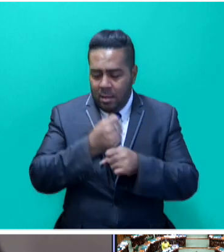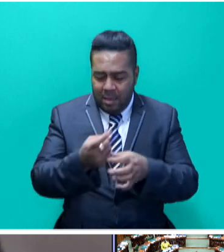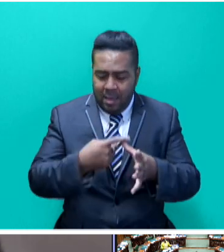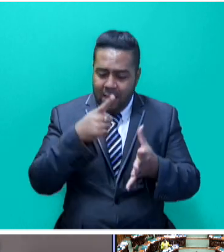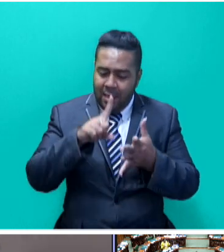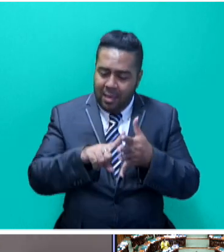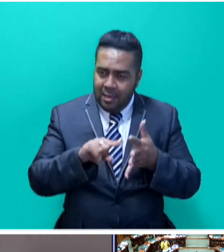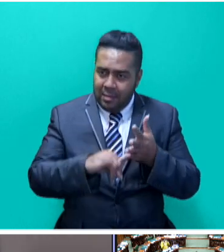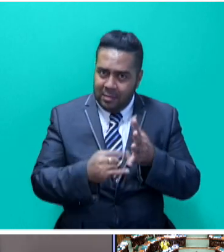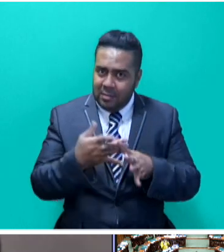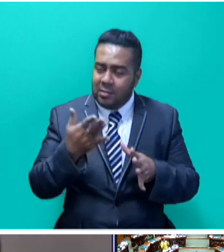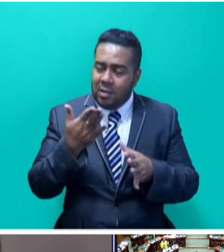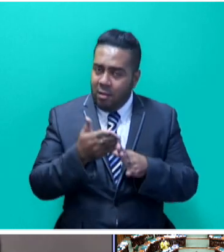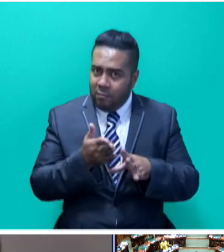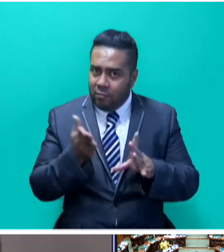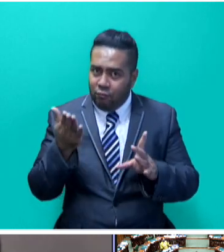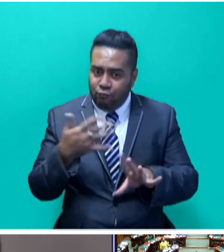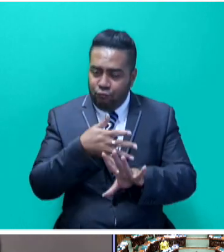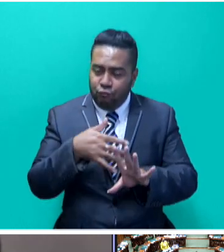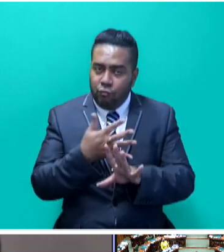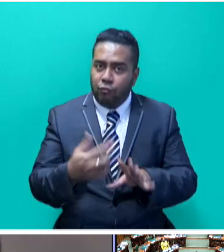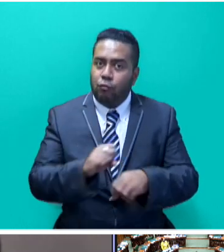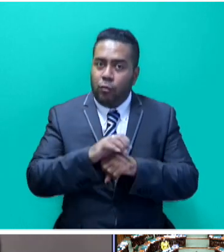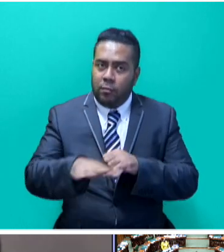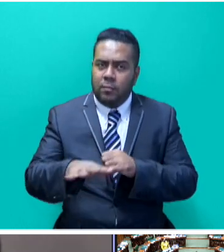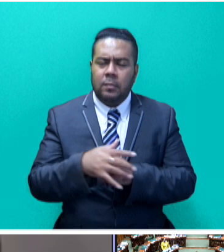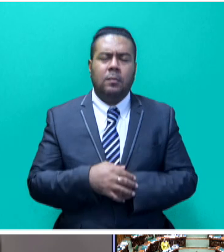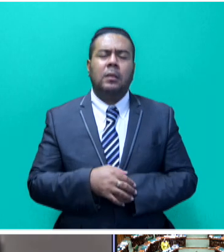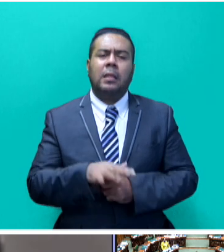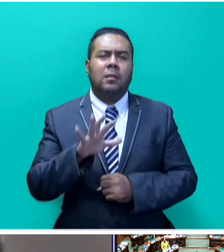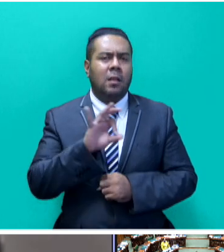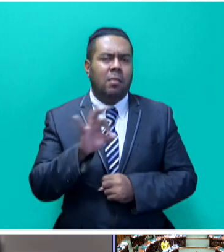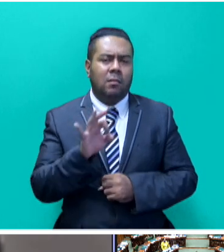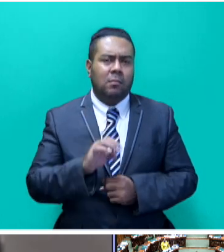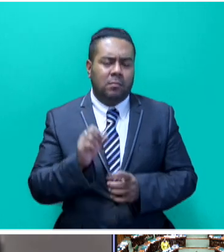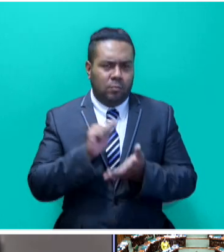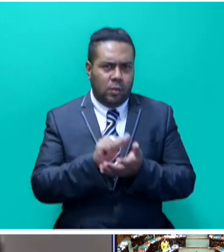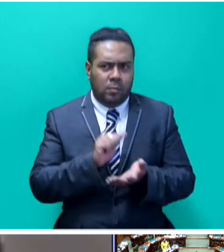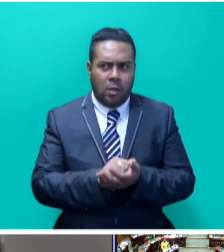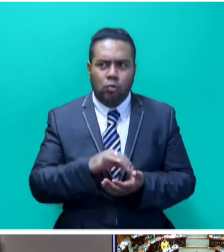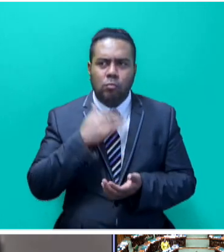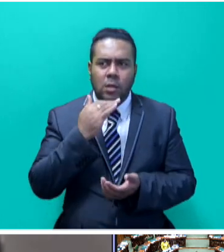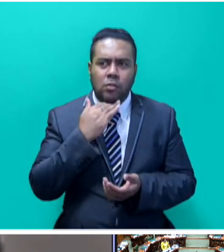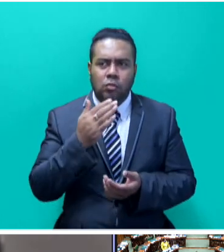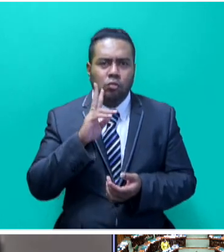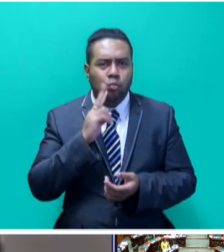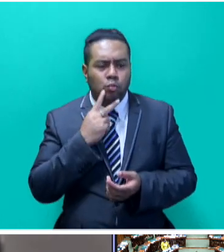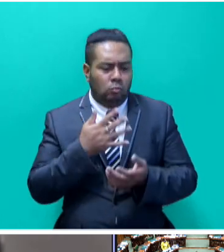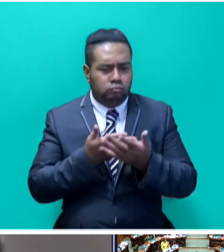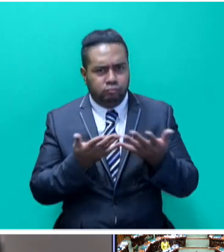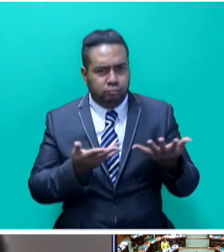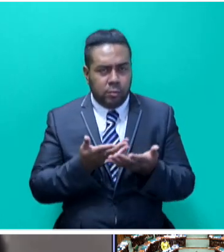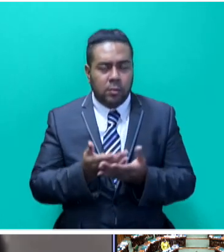the revenue projection in the budget is conservative rather than optimistic, which Honourable Lalambalavu claimed. For